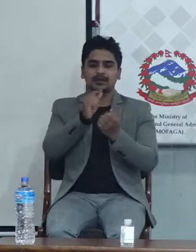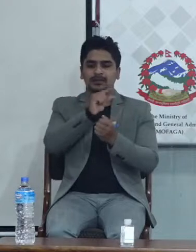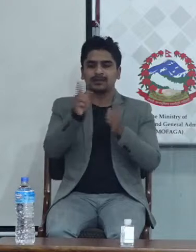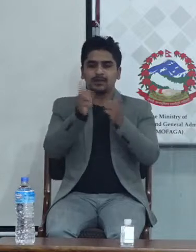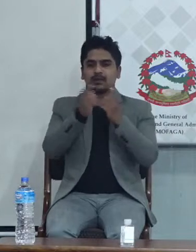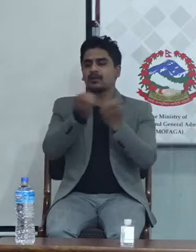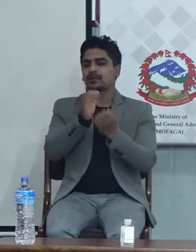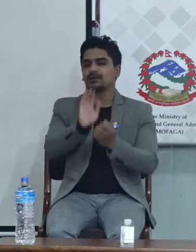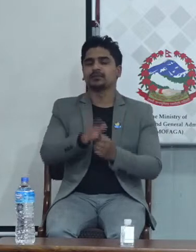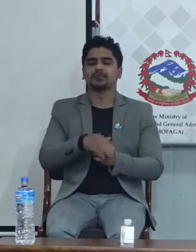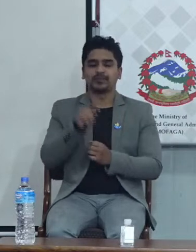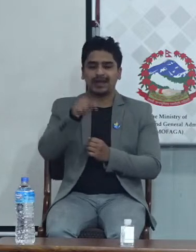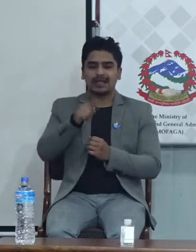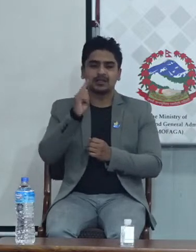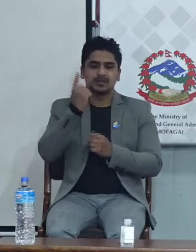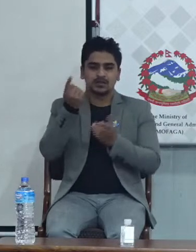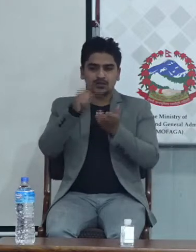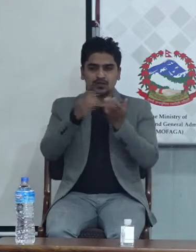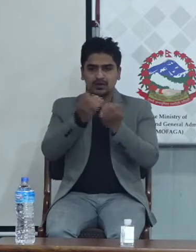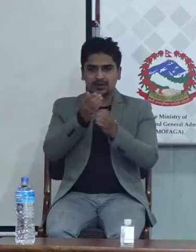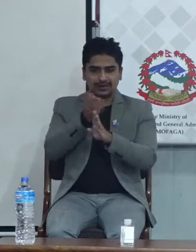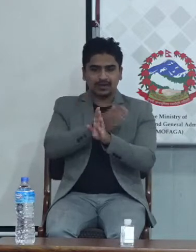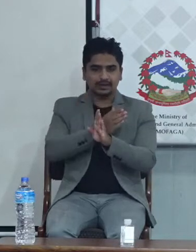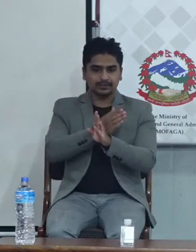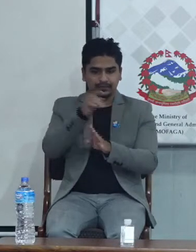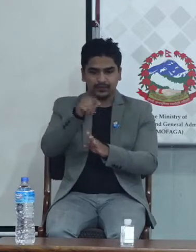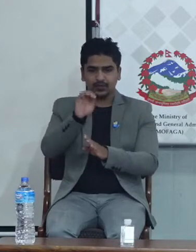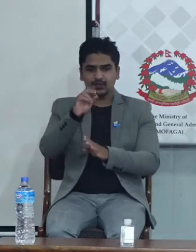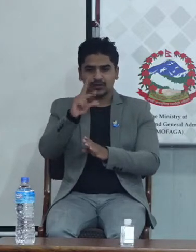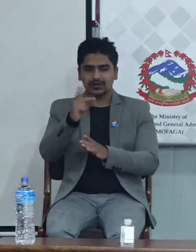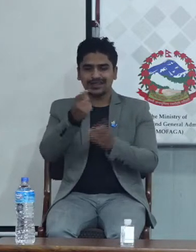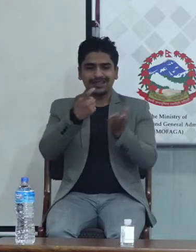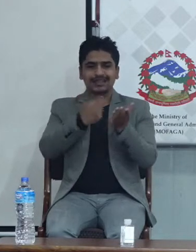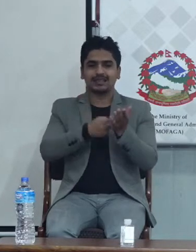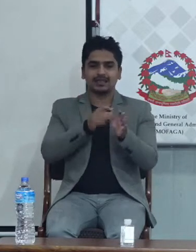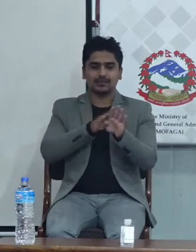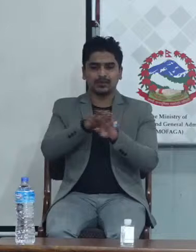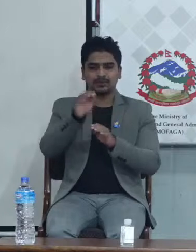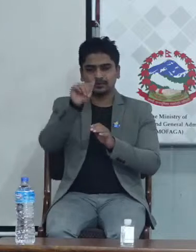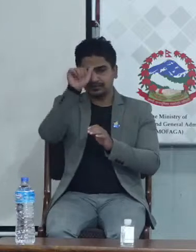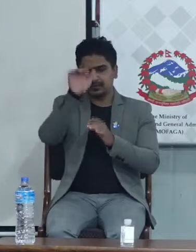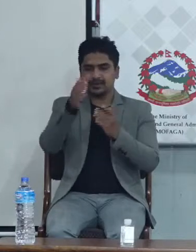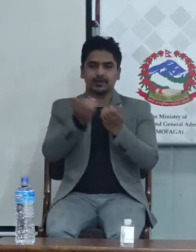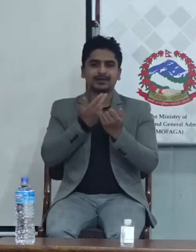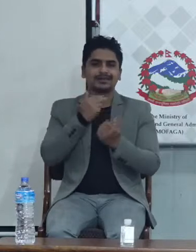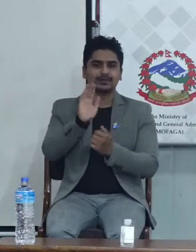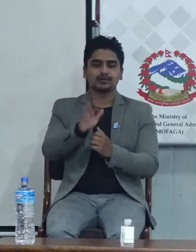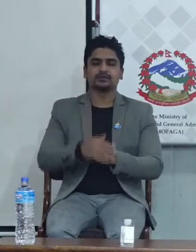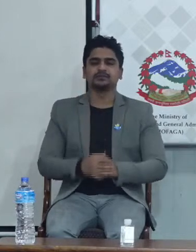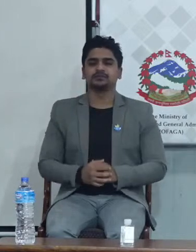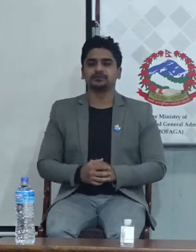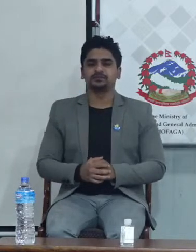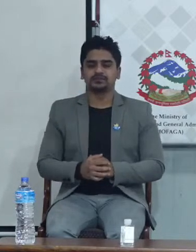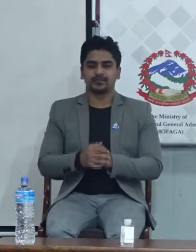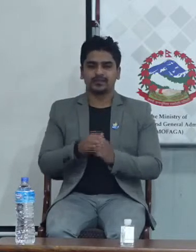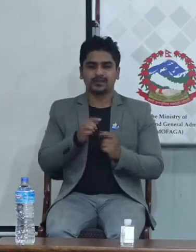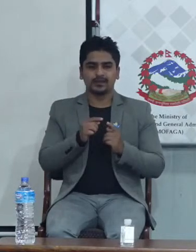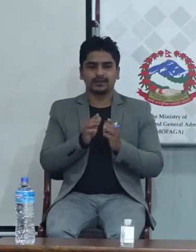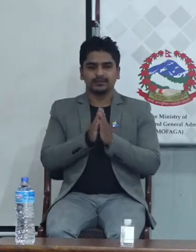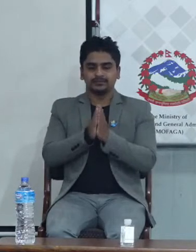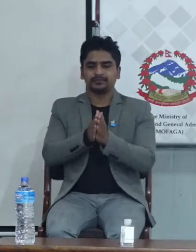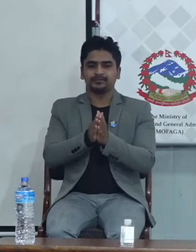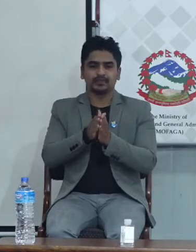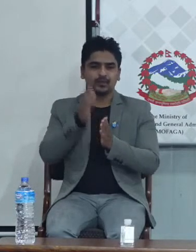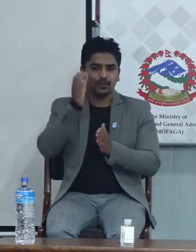which I would like to share here. Please kindly put your phone in silent mode. Please be careful about the